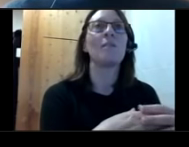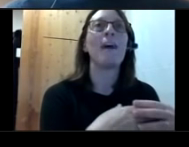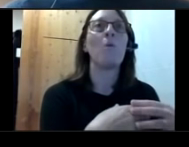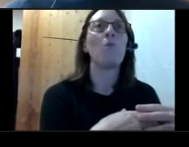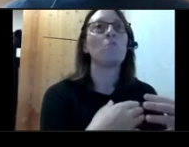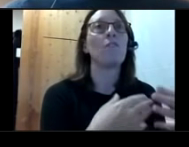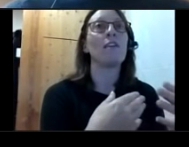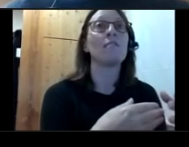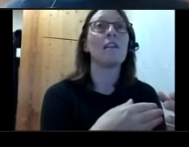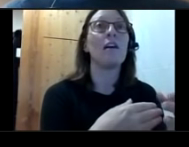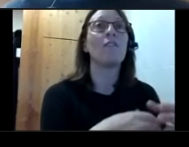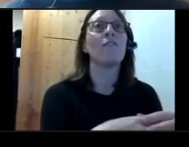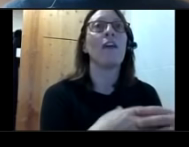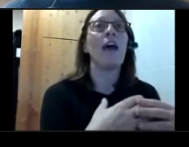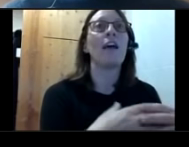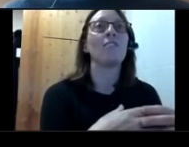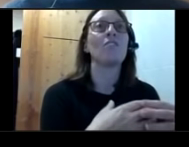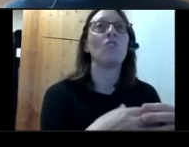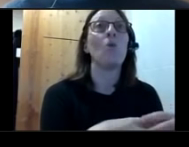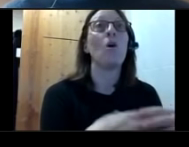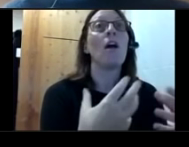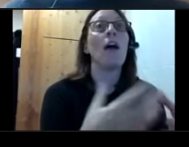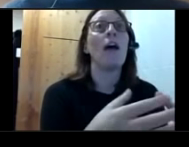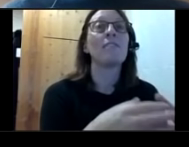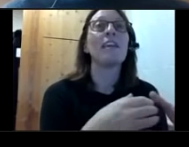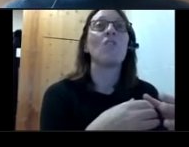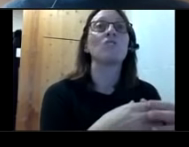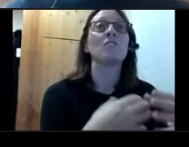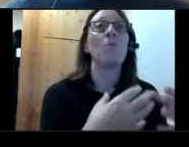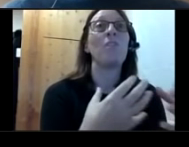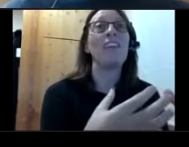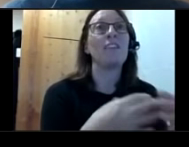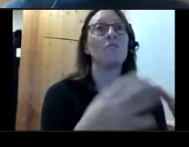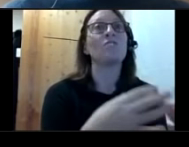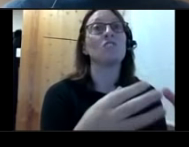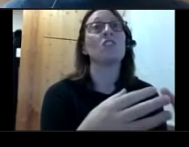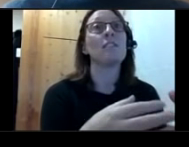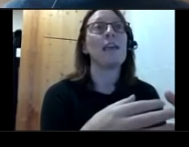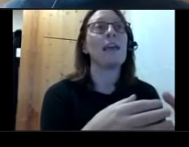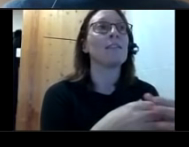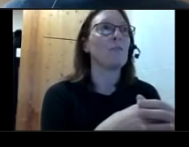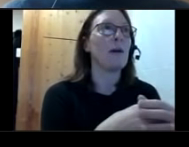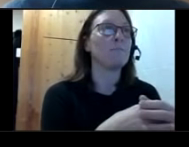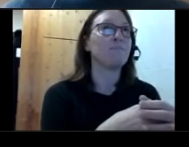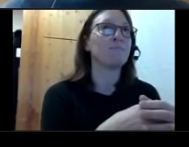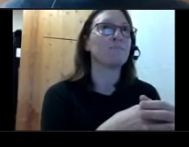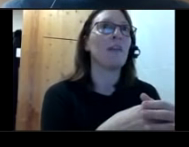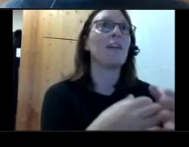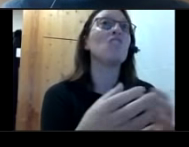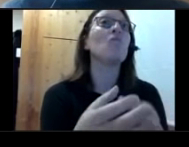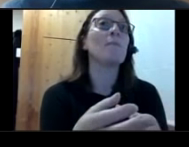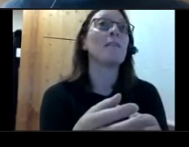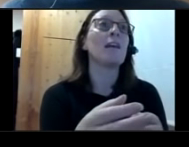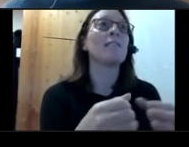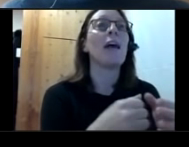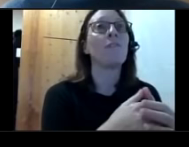So it's about what you provide to staff and your stakeholders within your digital estate as well. Their